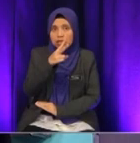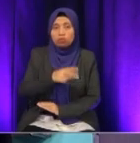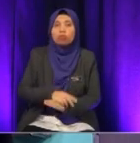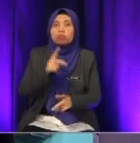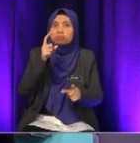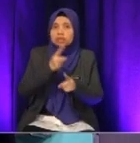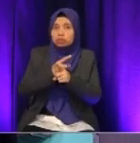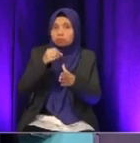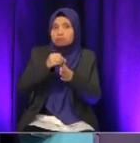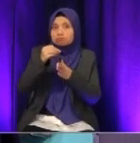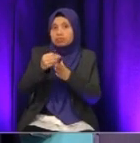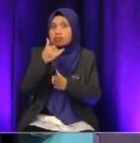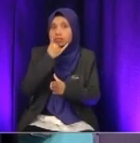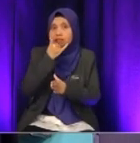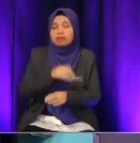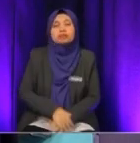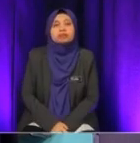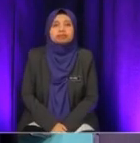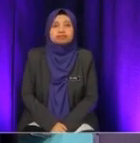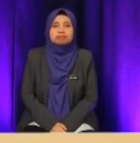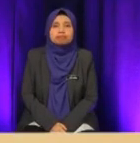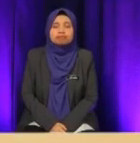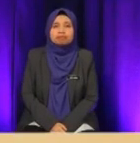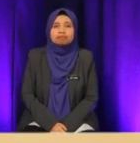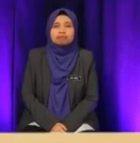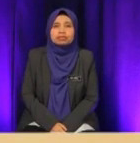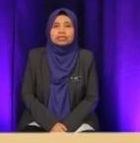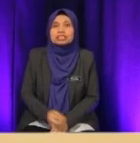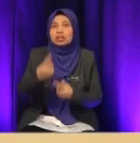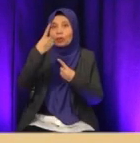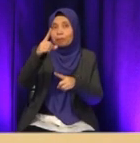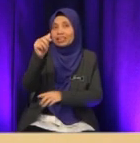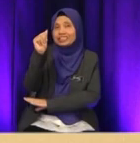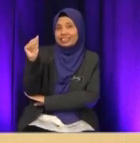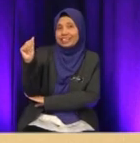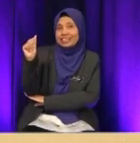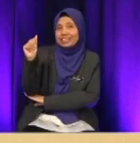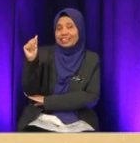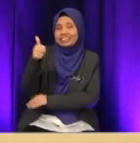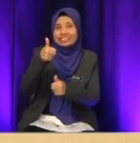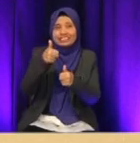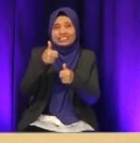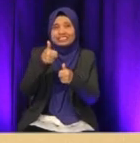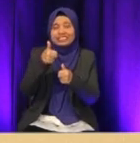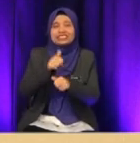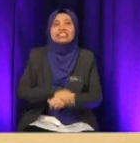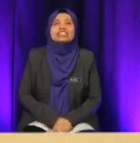correct. Do I deserve an ice cream stick? Okay, so the answer is A. Correct. Yes. So it is